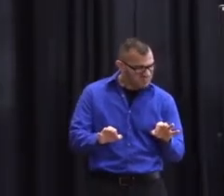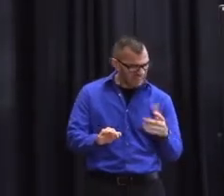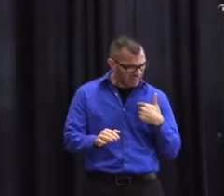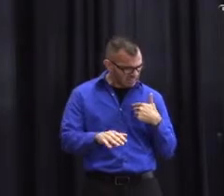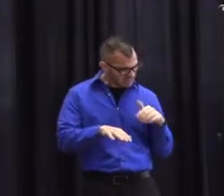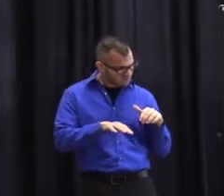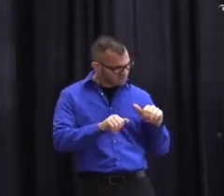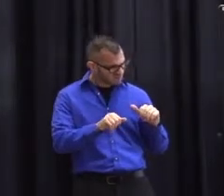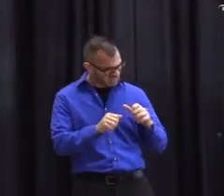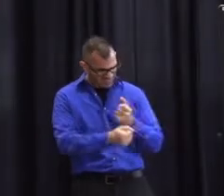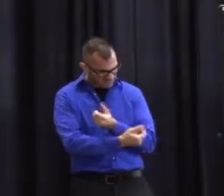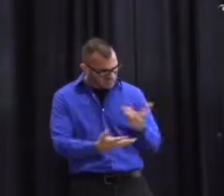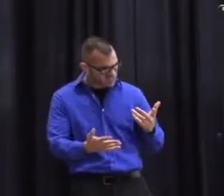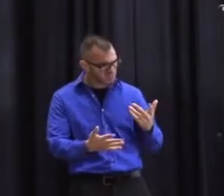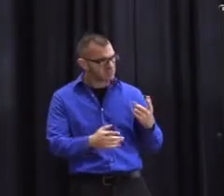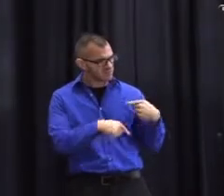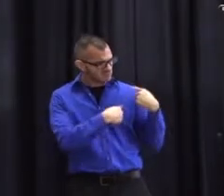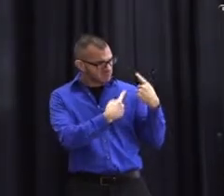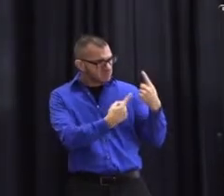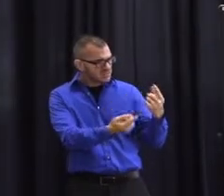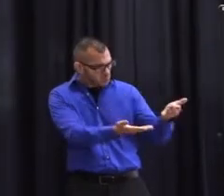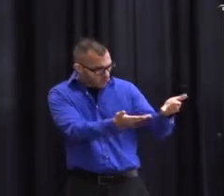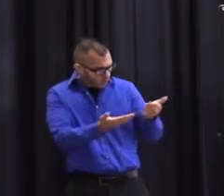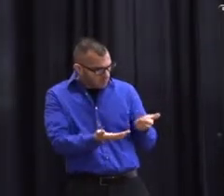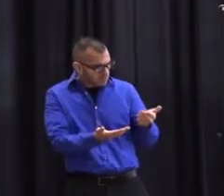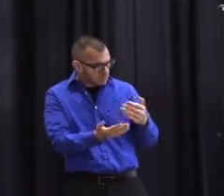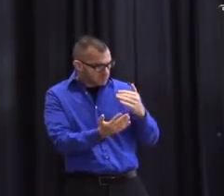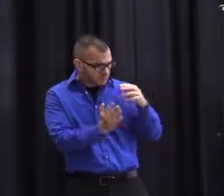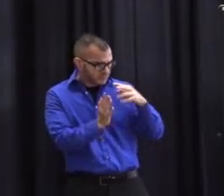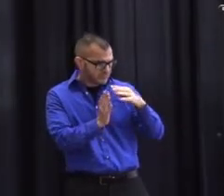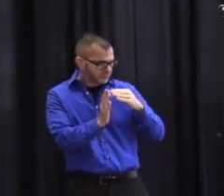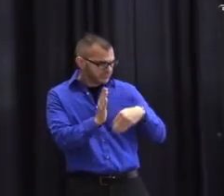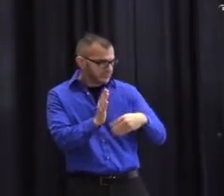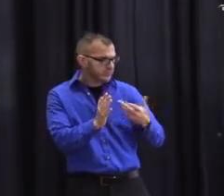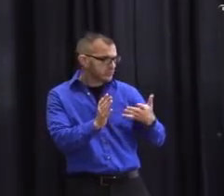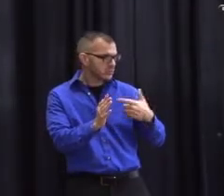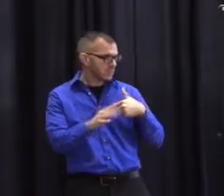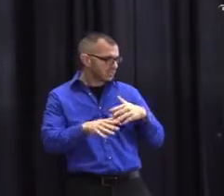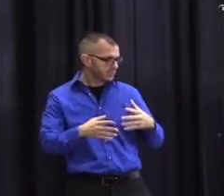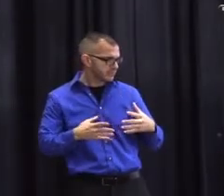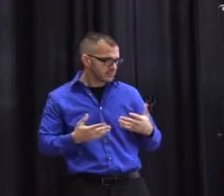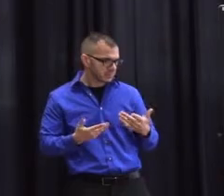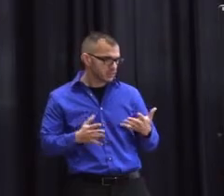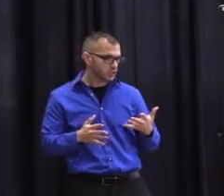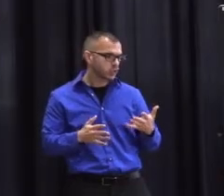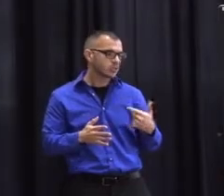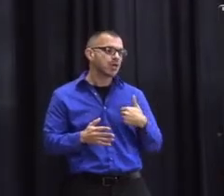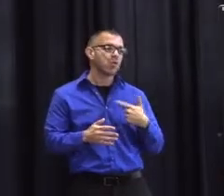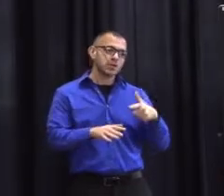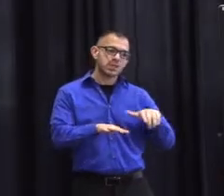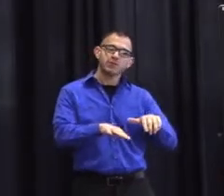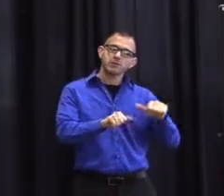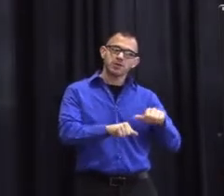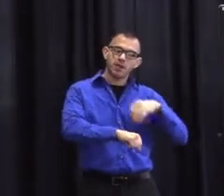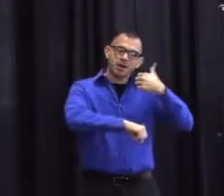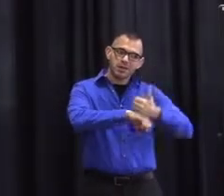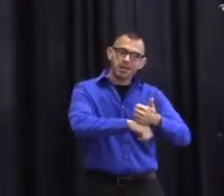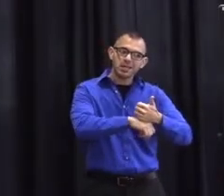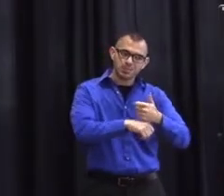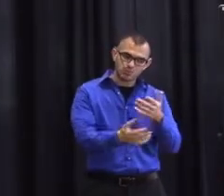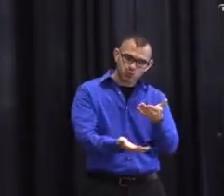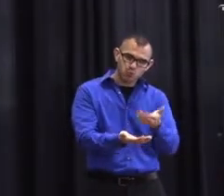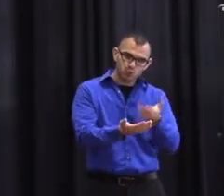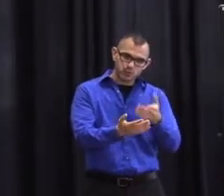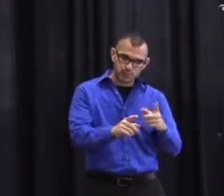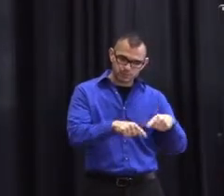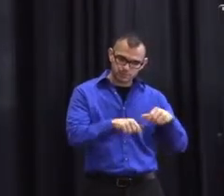taken every course that you offer. They said, well, you have to establish residency, so